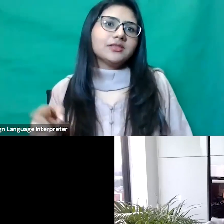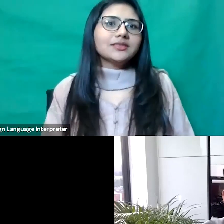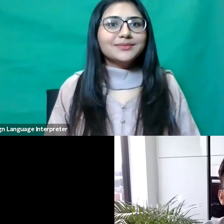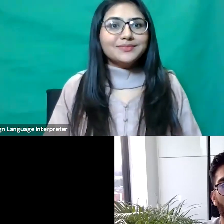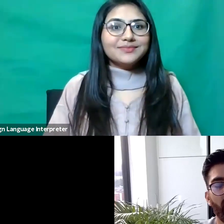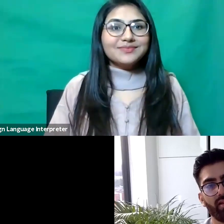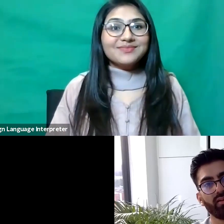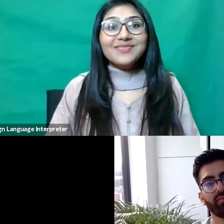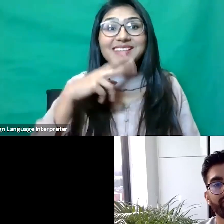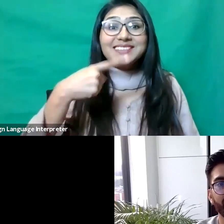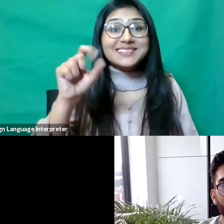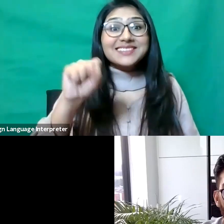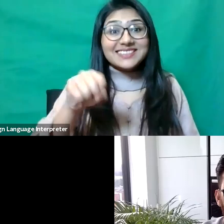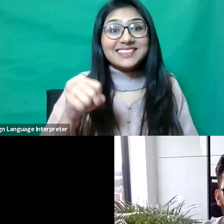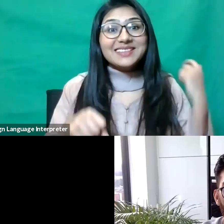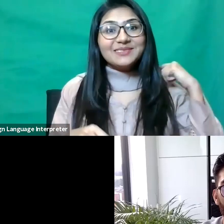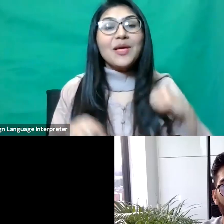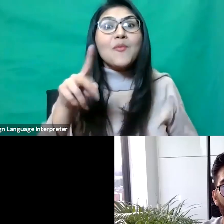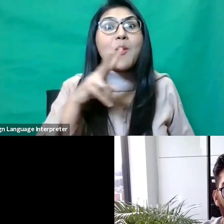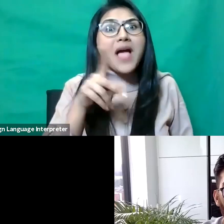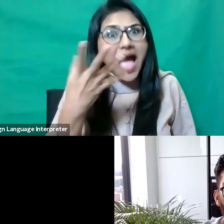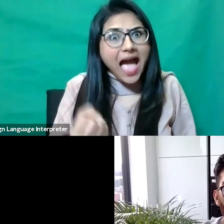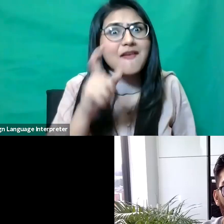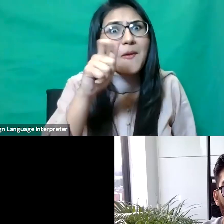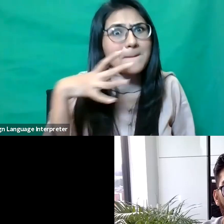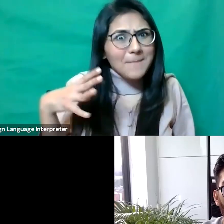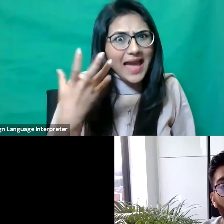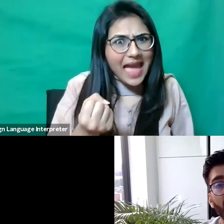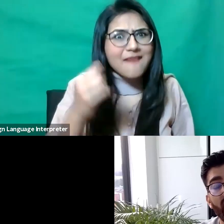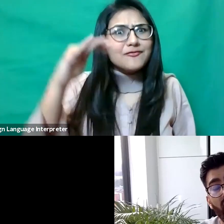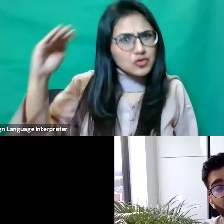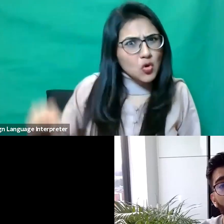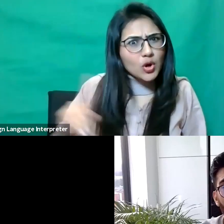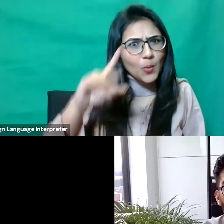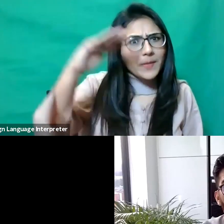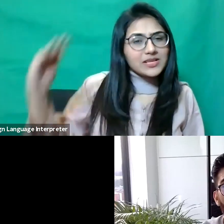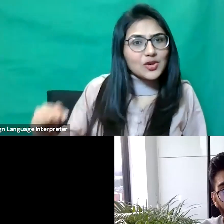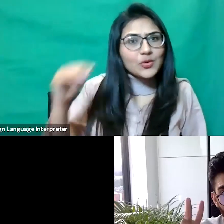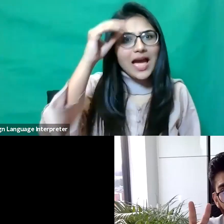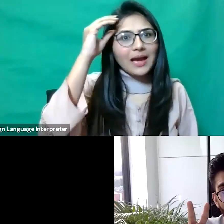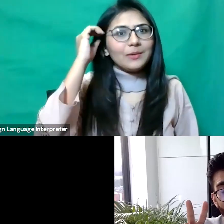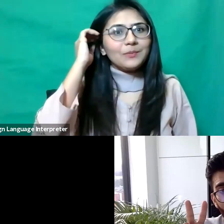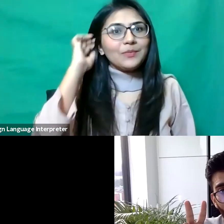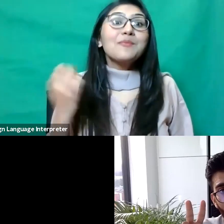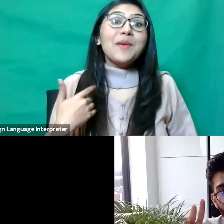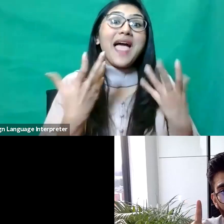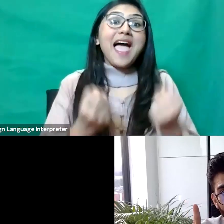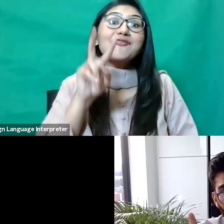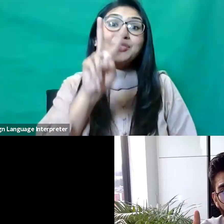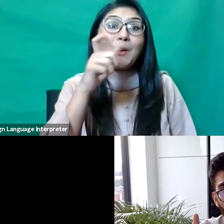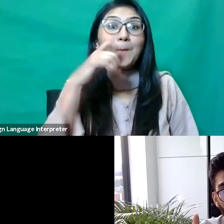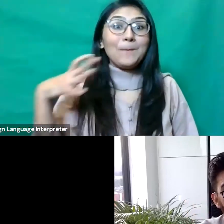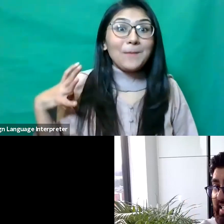done amazing. So you mentioned you have a brother. So you have a younger brother, right? Yeah, actually, I had 2 brothers.